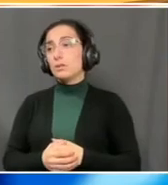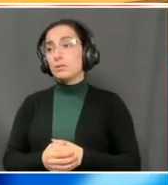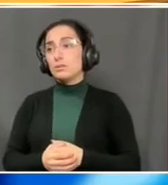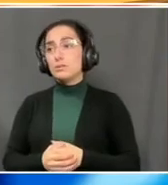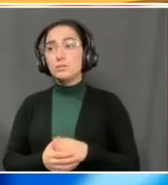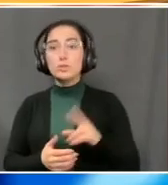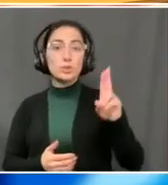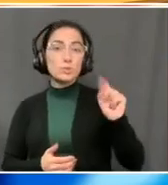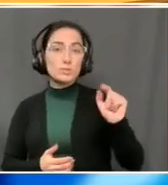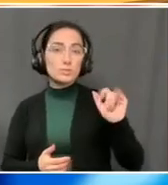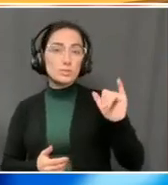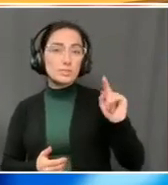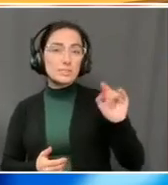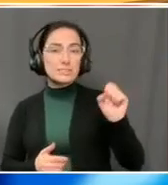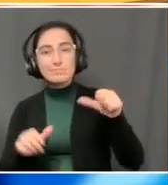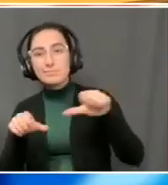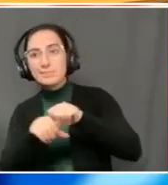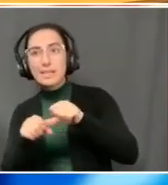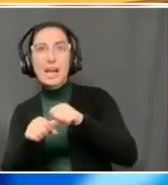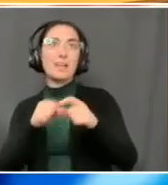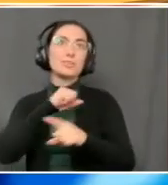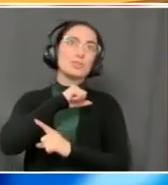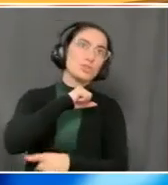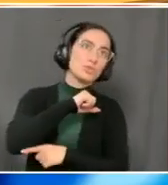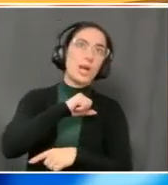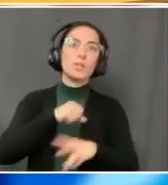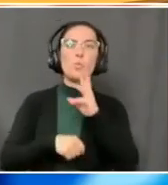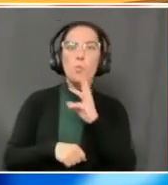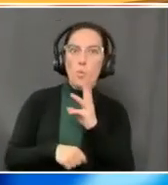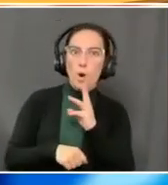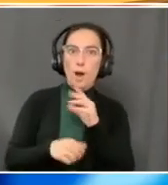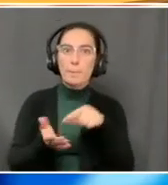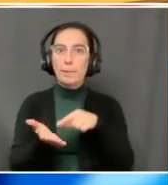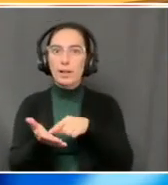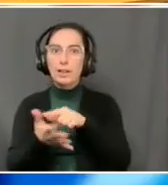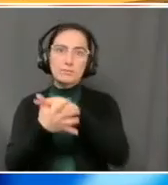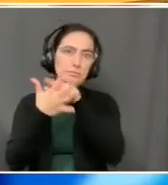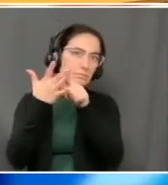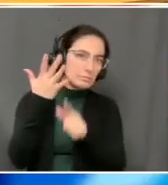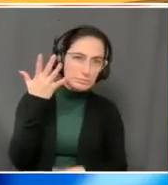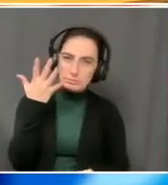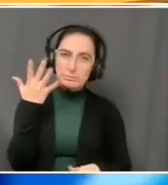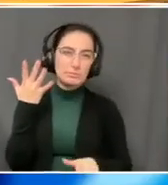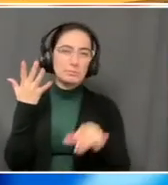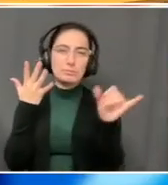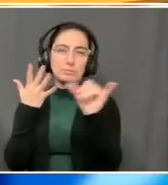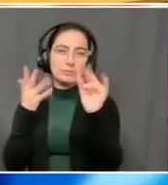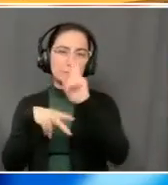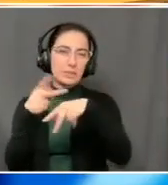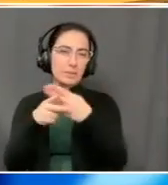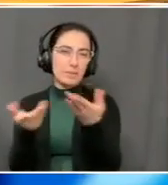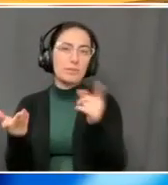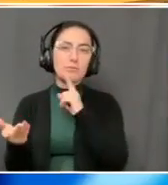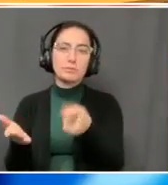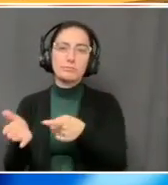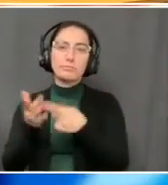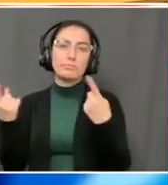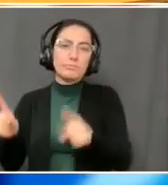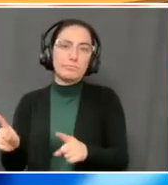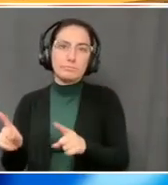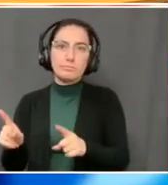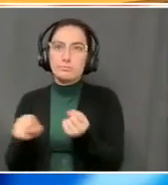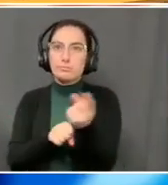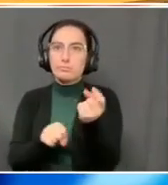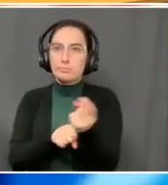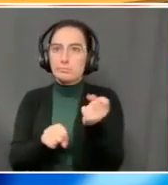utilities, waste management, and similar type expenditures that really are going to happen every year.